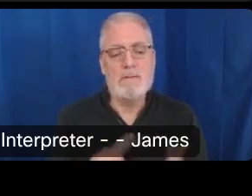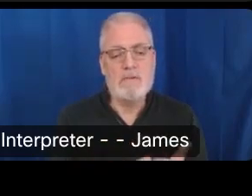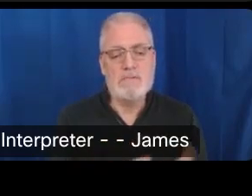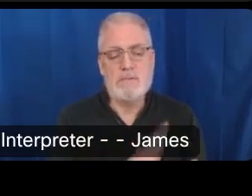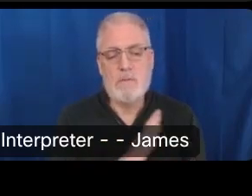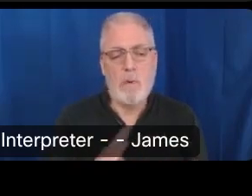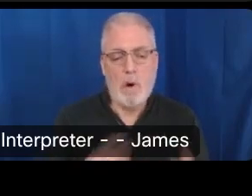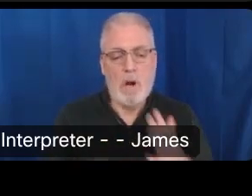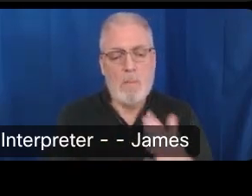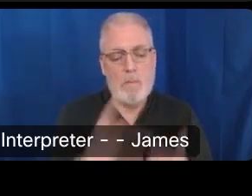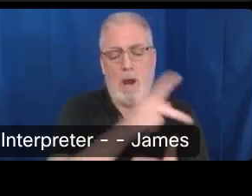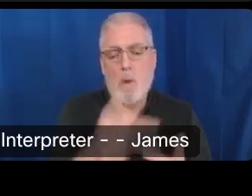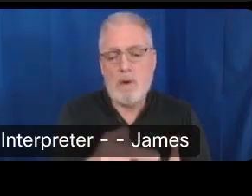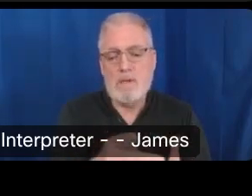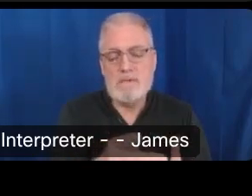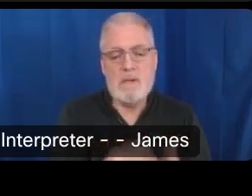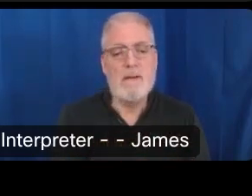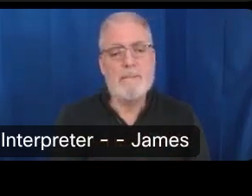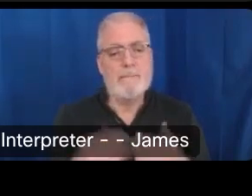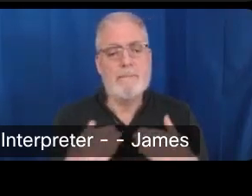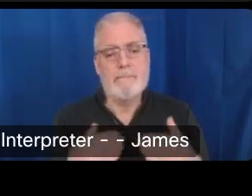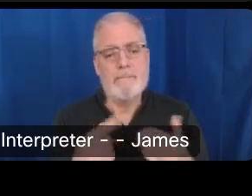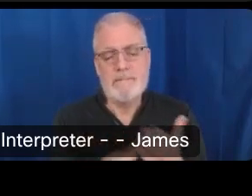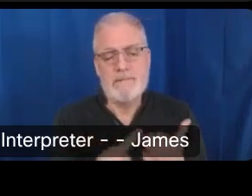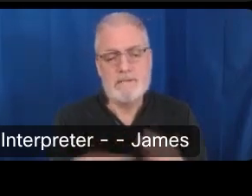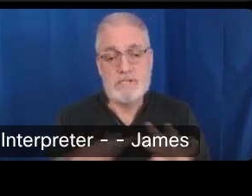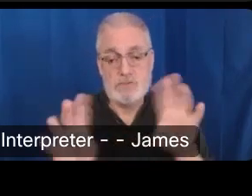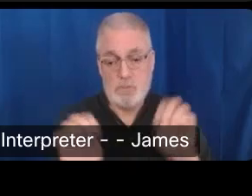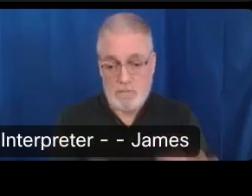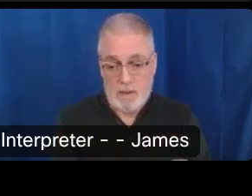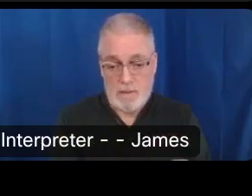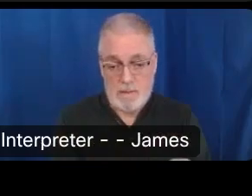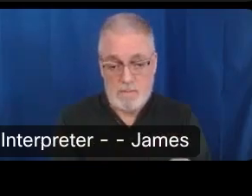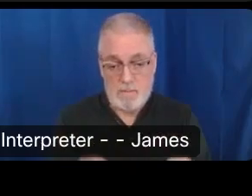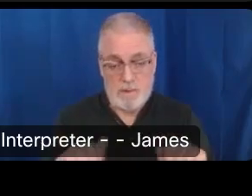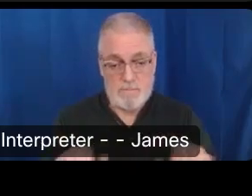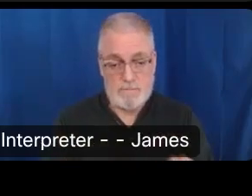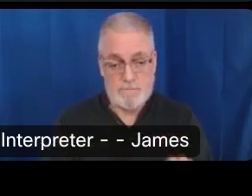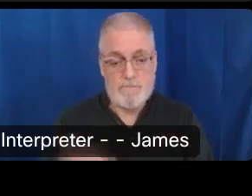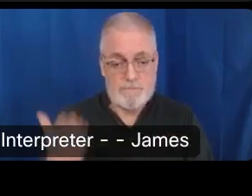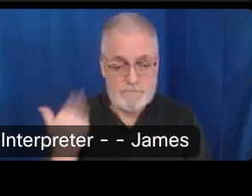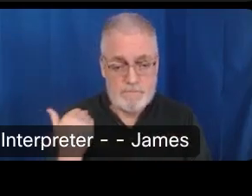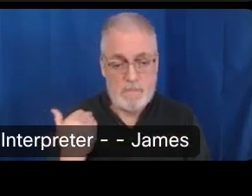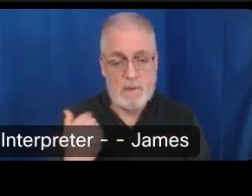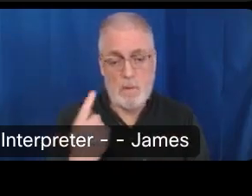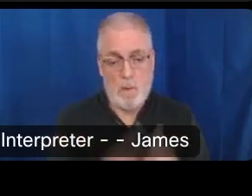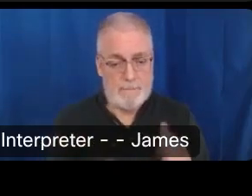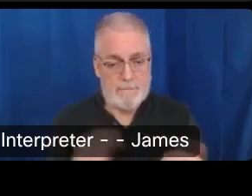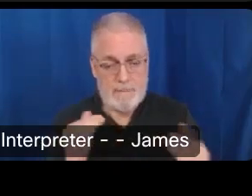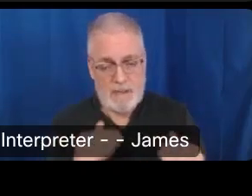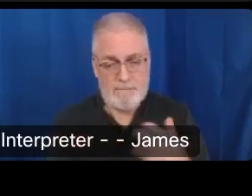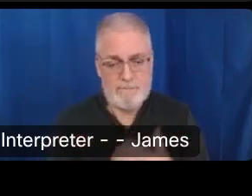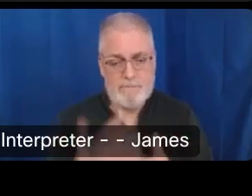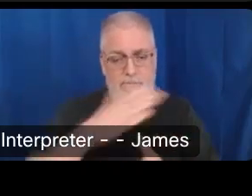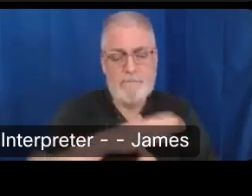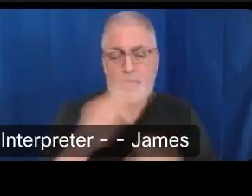about. I'll talk about a survey that we did to determine what did we think are the most important things. And then we'll talk about each